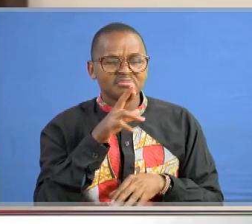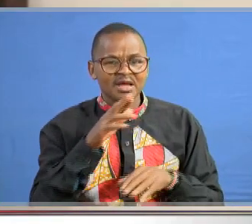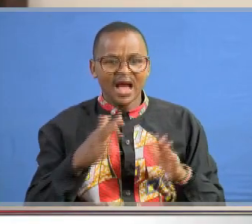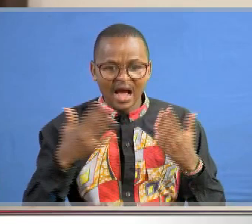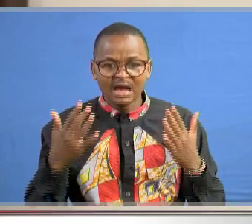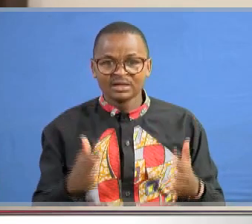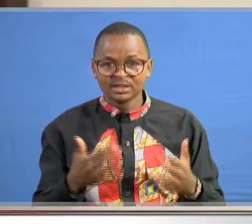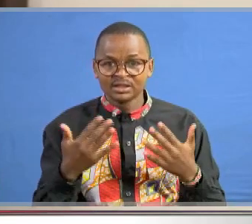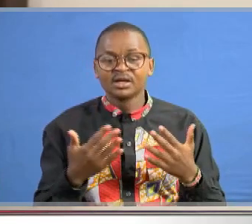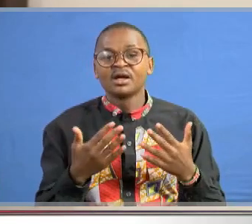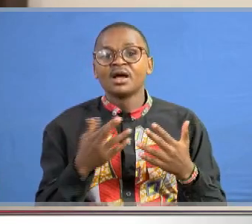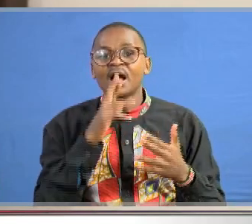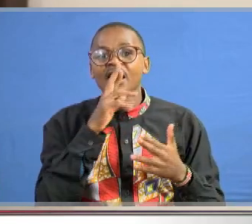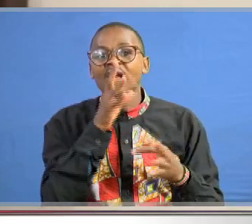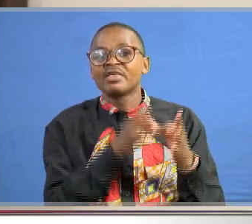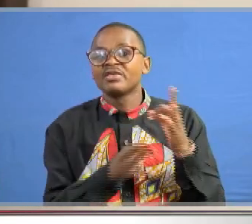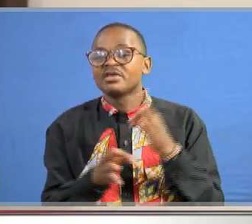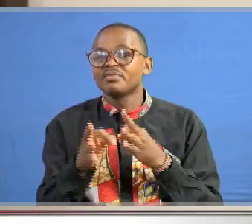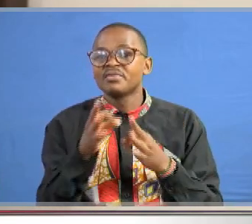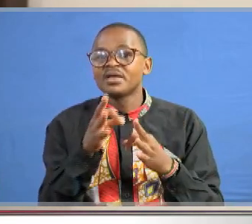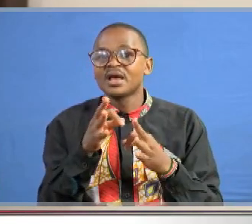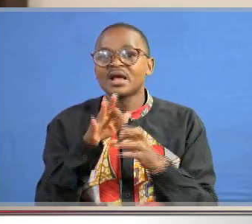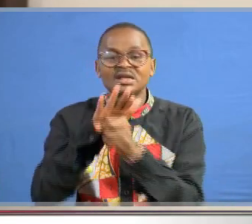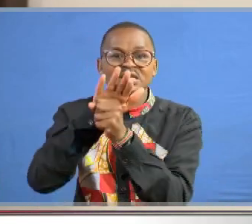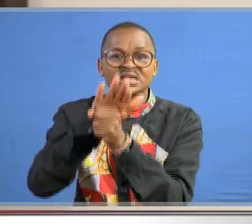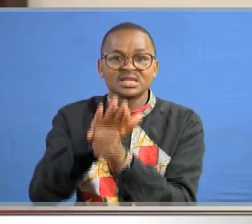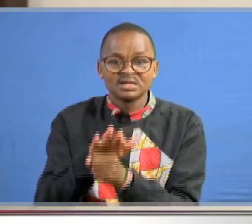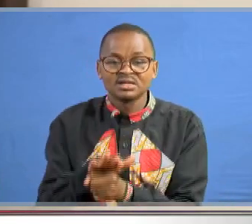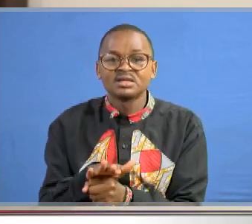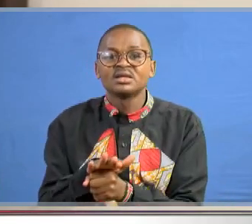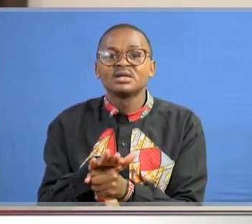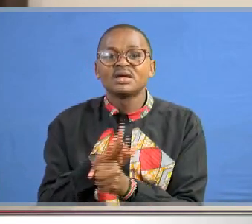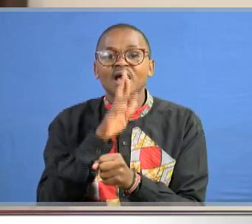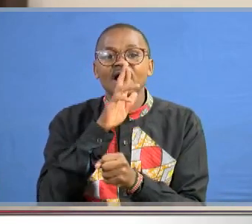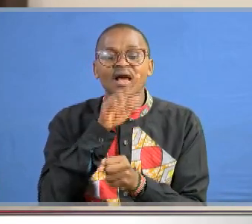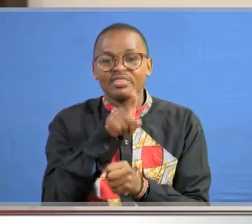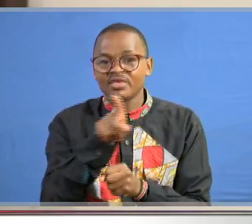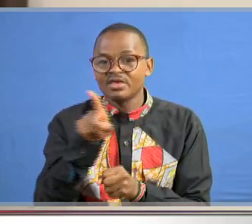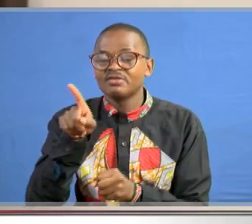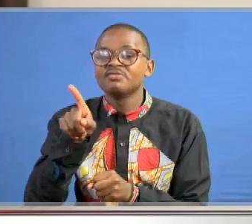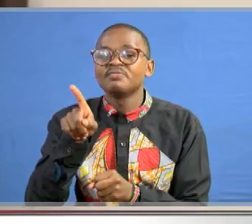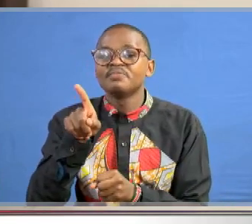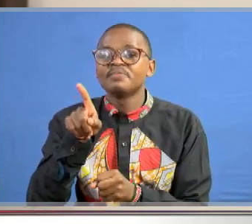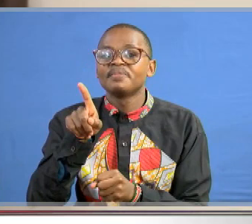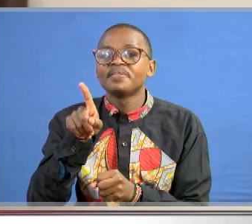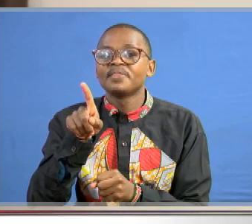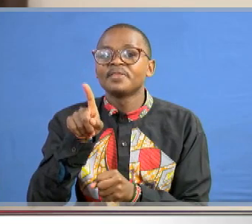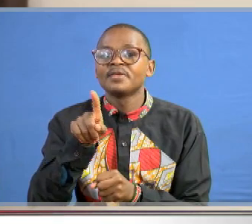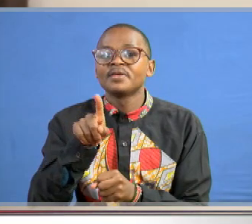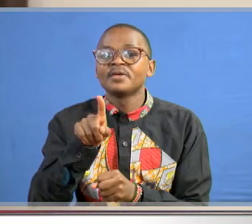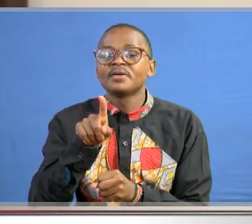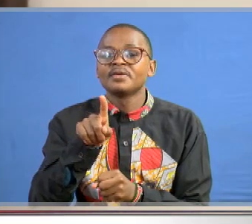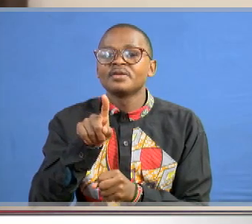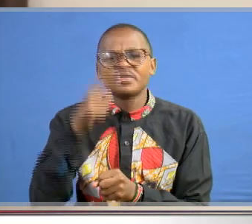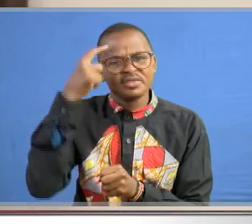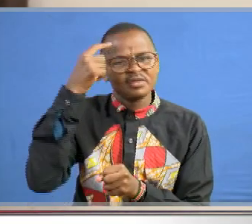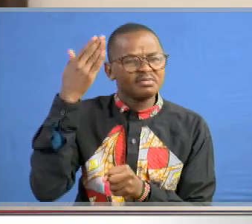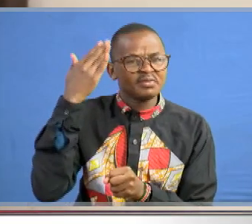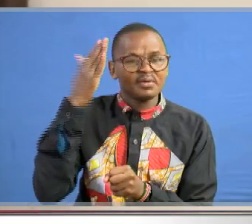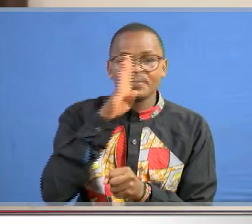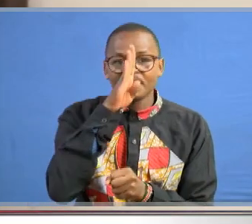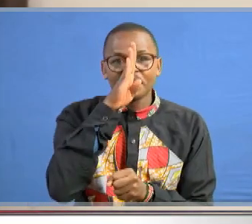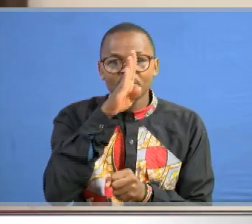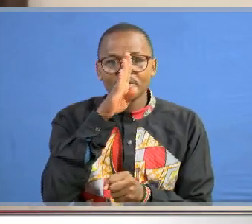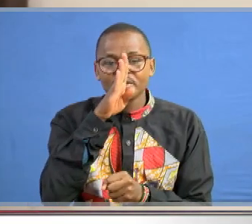Are they very judging? Are they very discriminatory? Are they punitive? Are you constantly